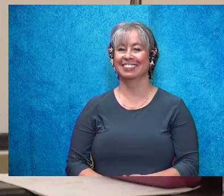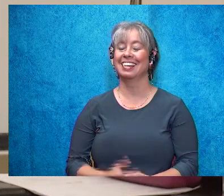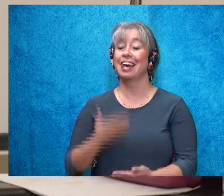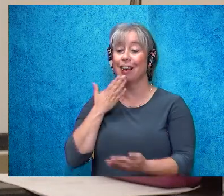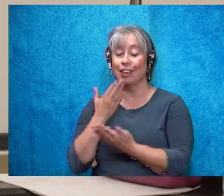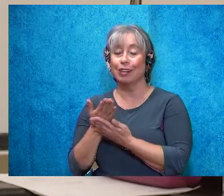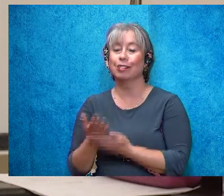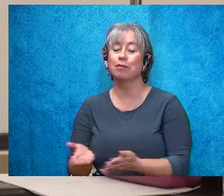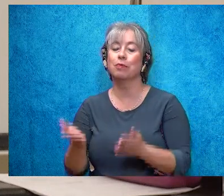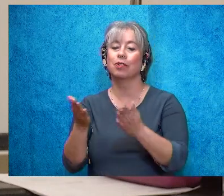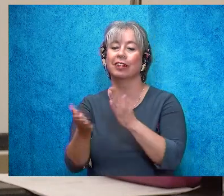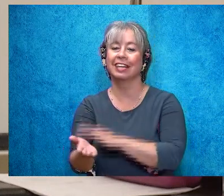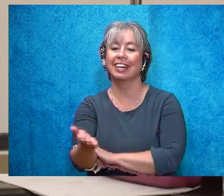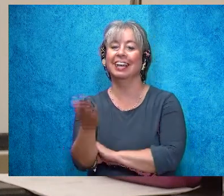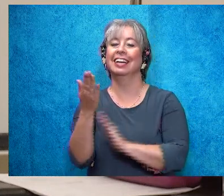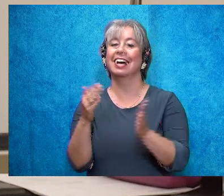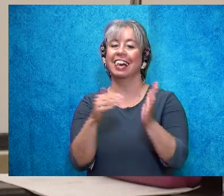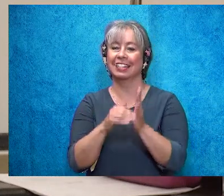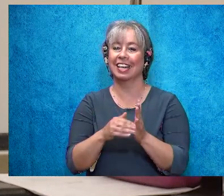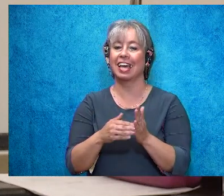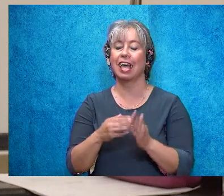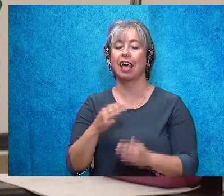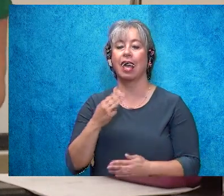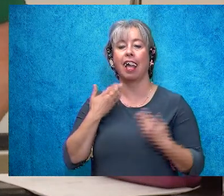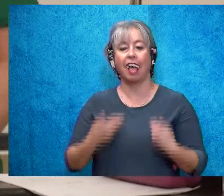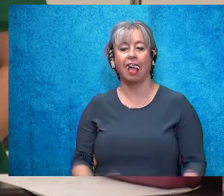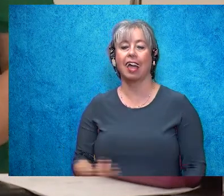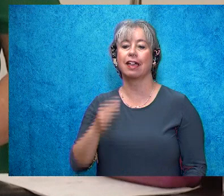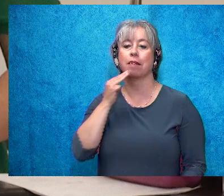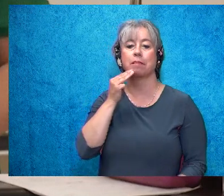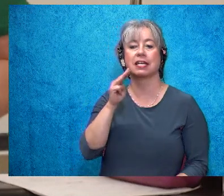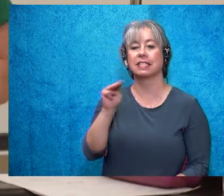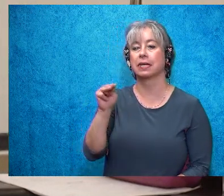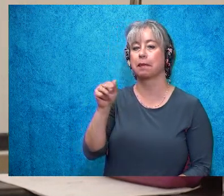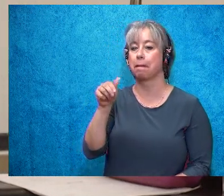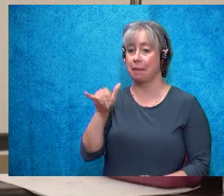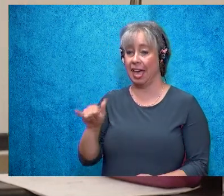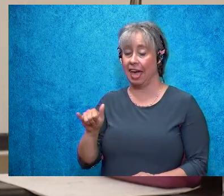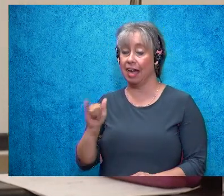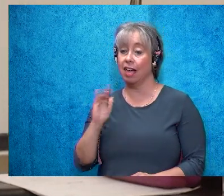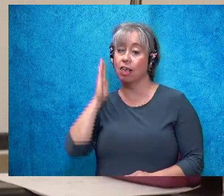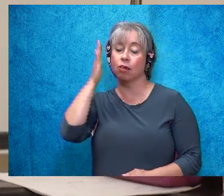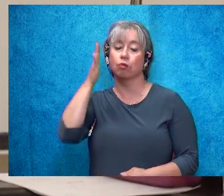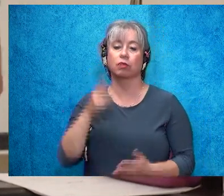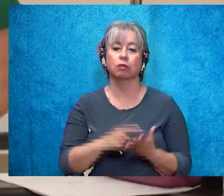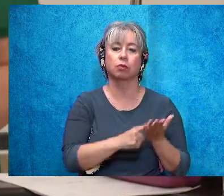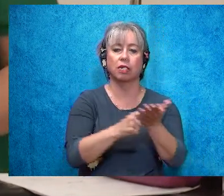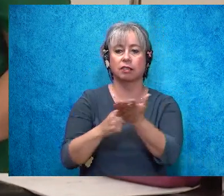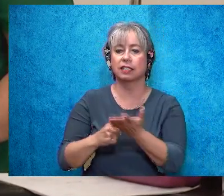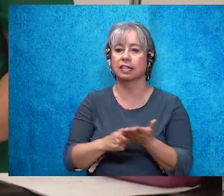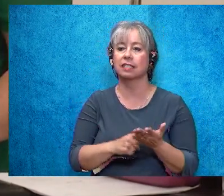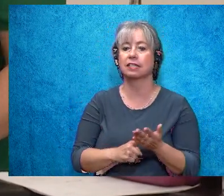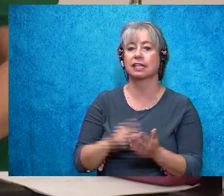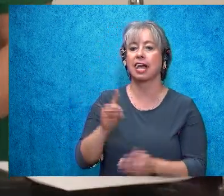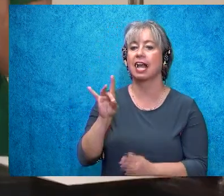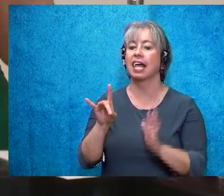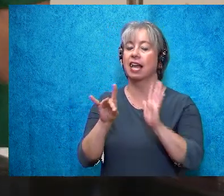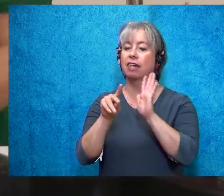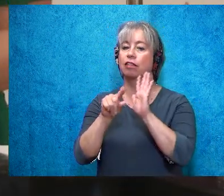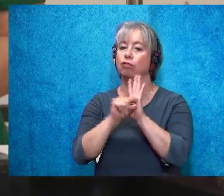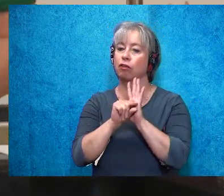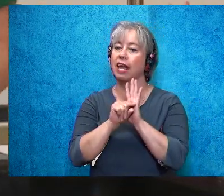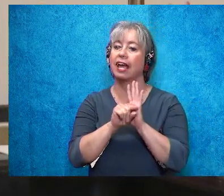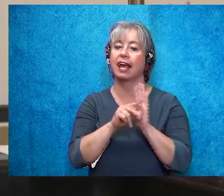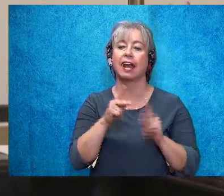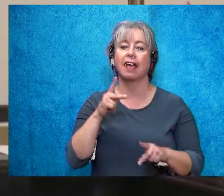Good morning, Mobile County. I am Mrs. May. I am going to cover 8th grade physical science for you this morning. I'm